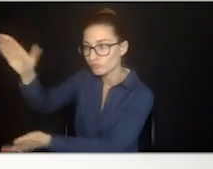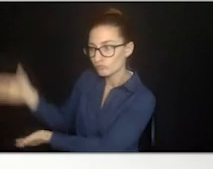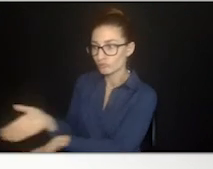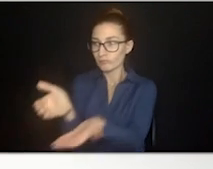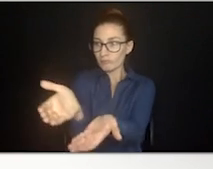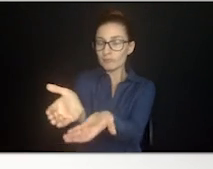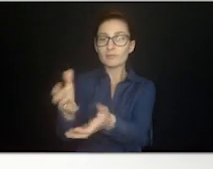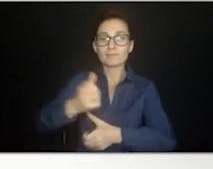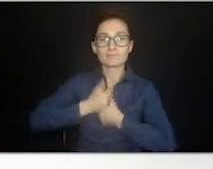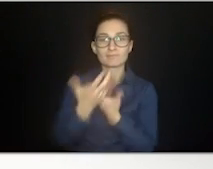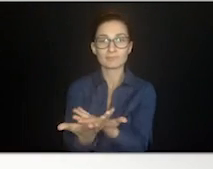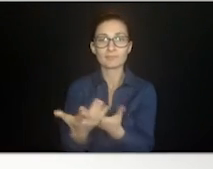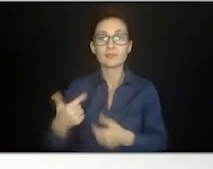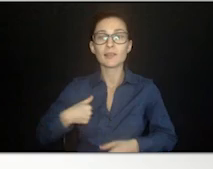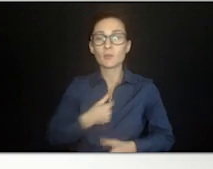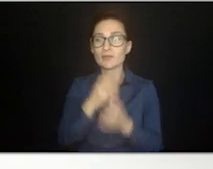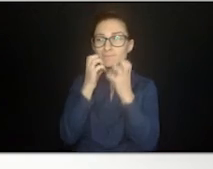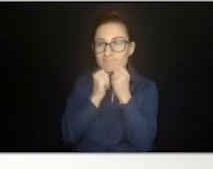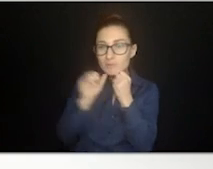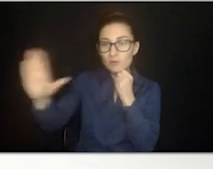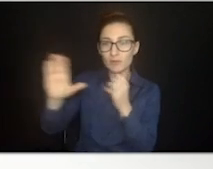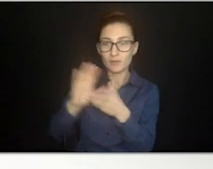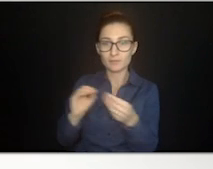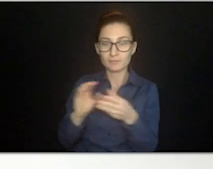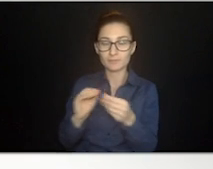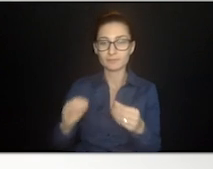you value what they have to say.